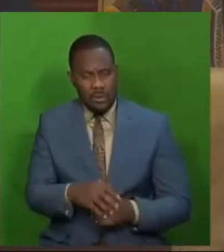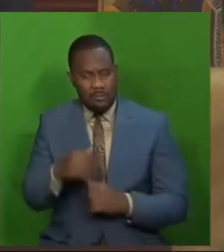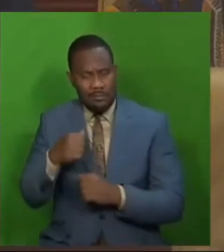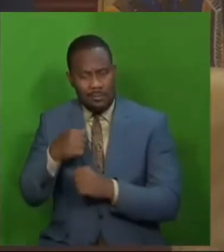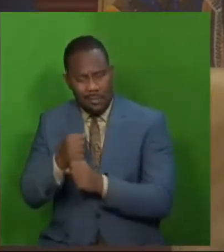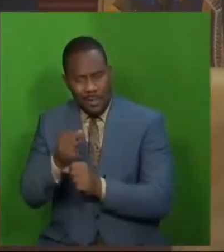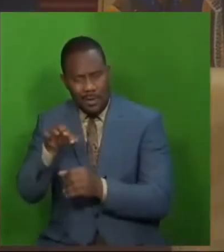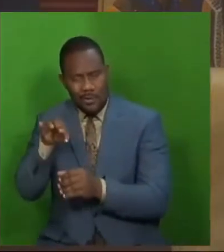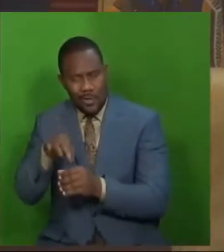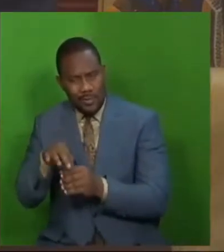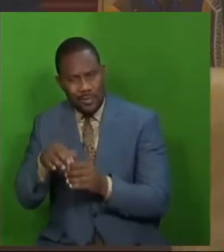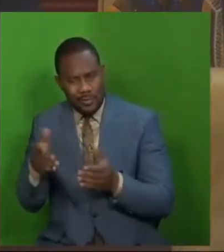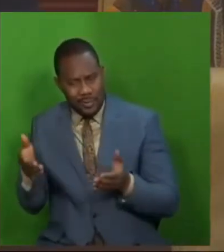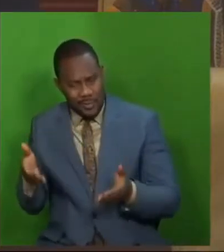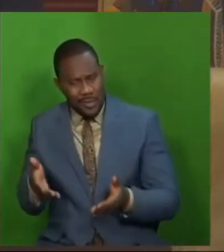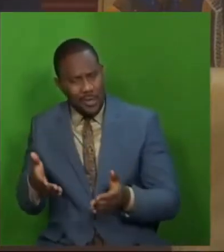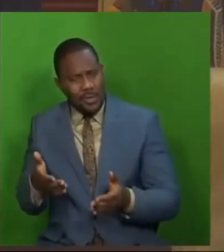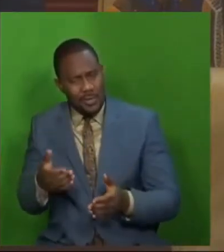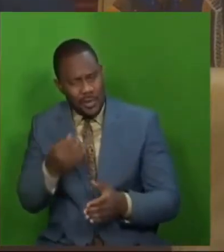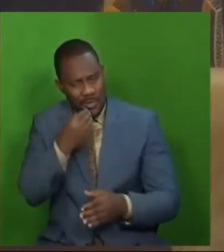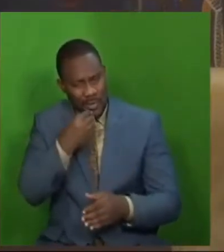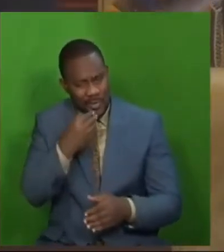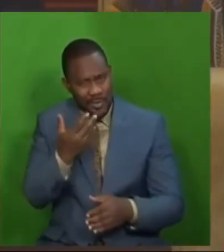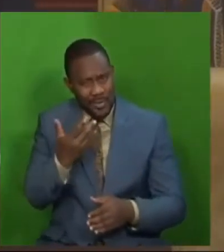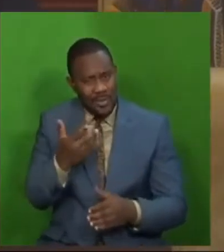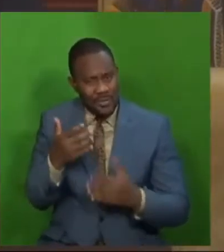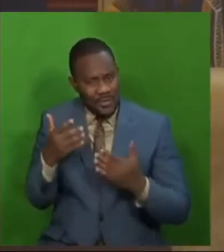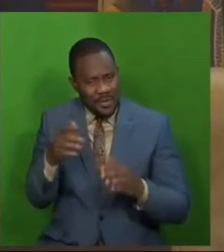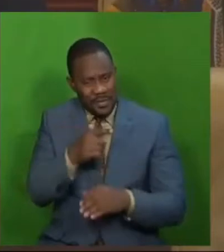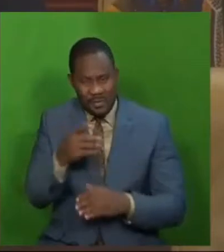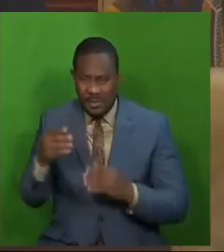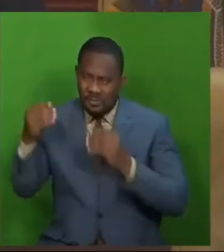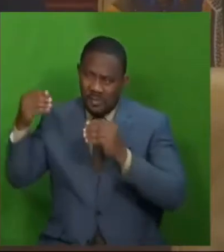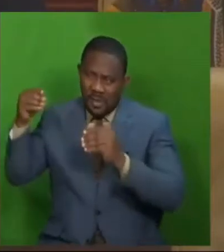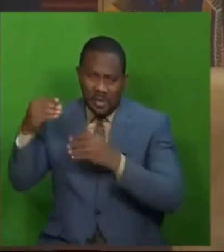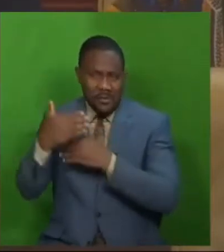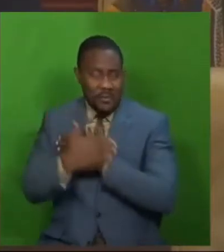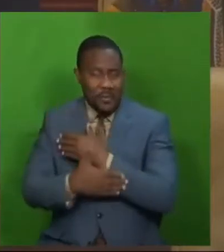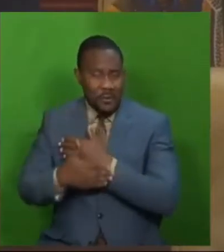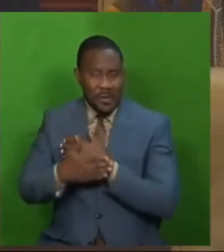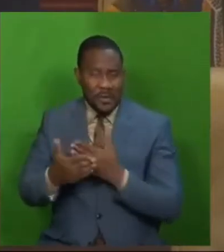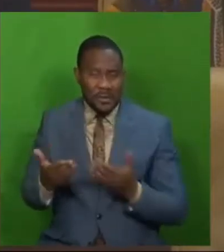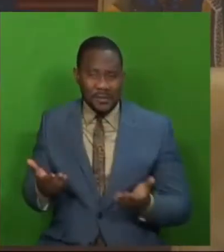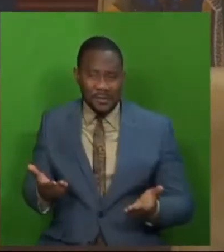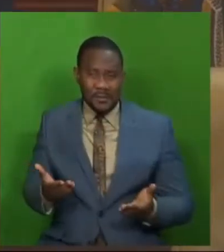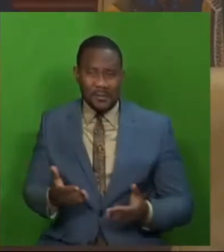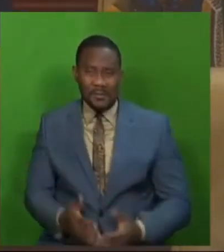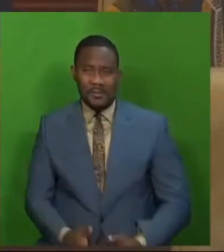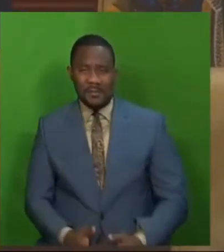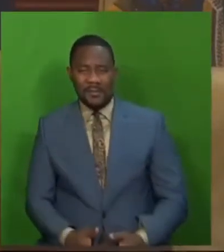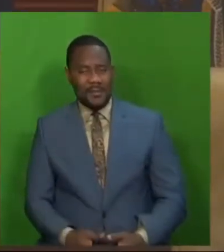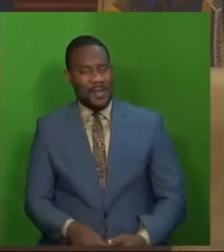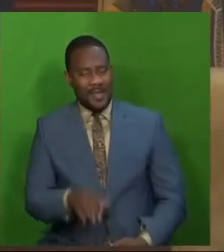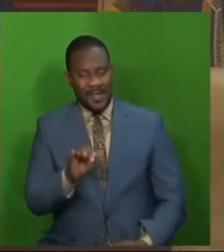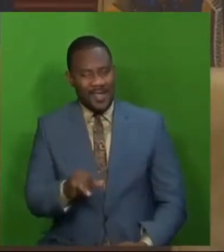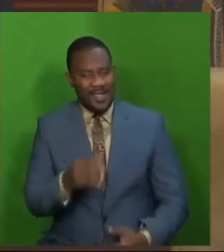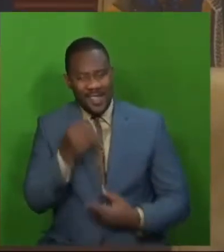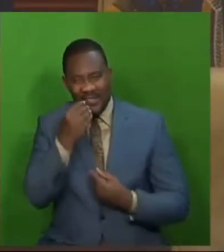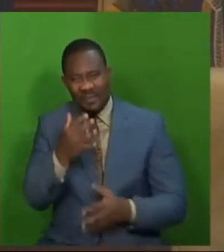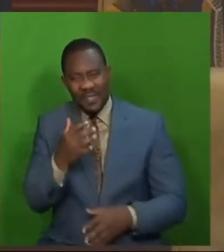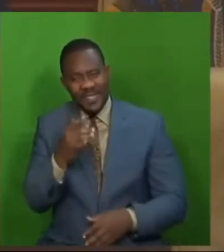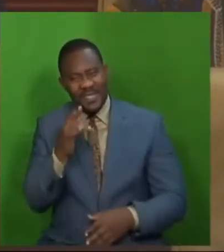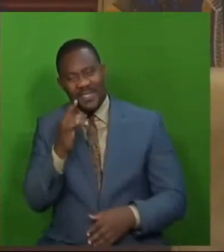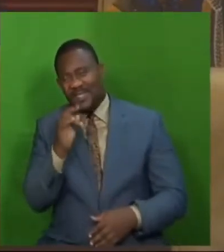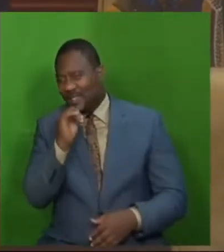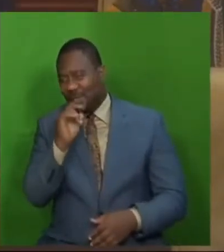consume what we produce. We even exported, according to what the president said. Mr. Speaker, that is also inaccurate. Because